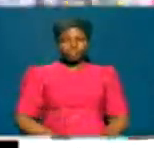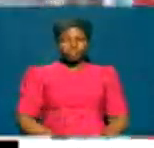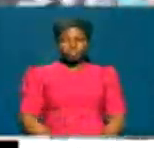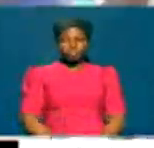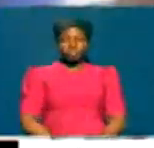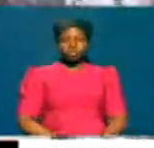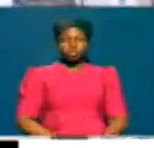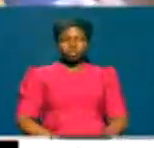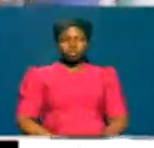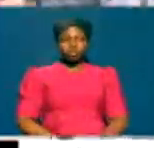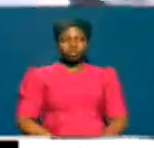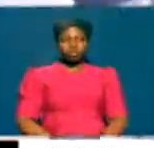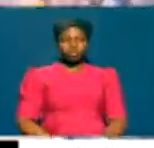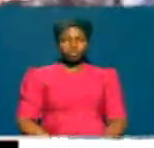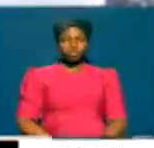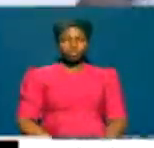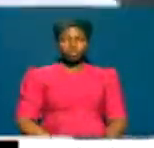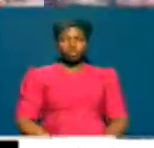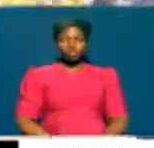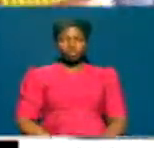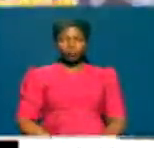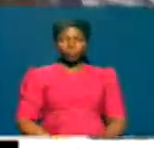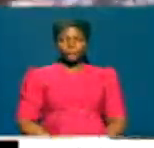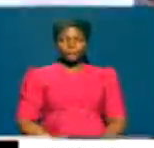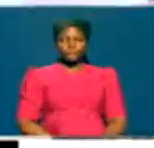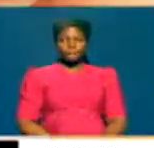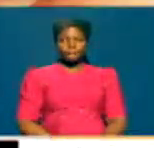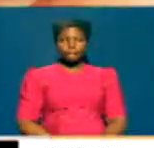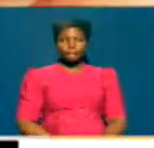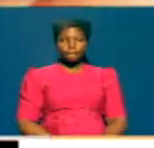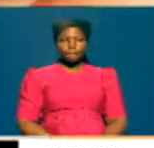Reporting for Lunchtime News, Amomboy Otiende.